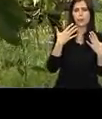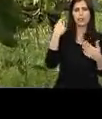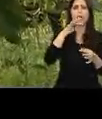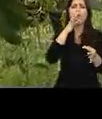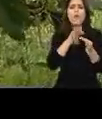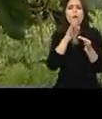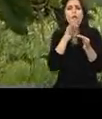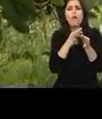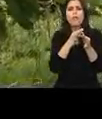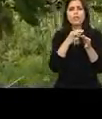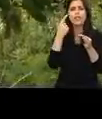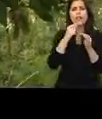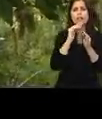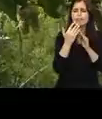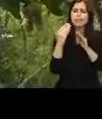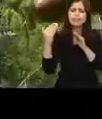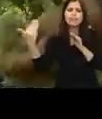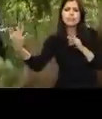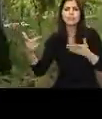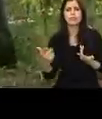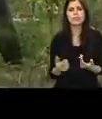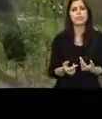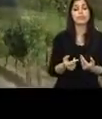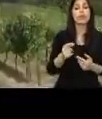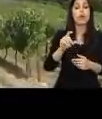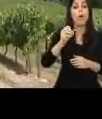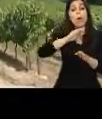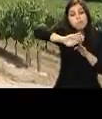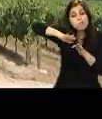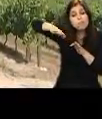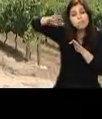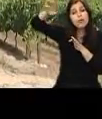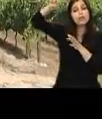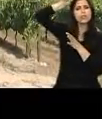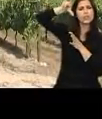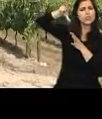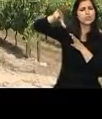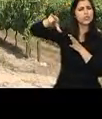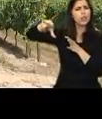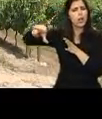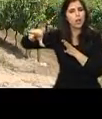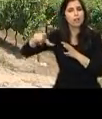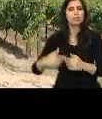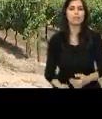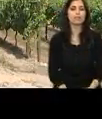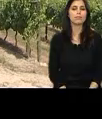fruit of the grapes that line up along the curious and inviting vine trellises or deck the sun-drenched